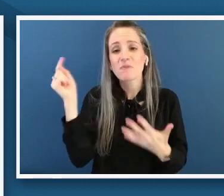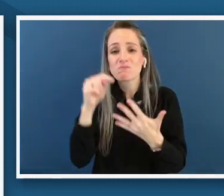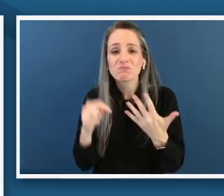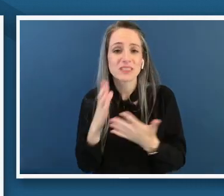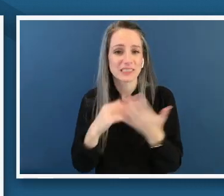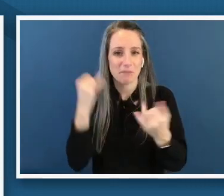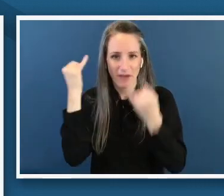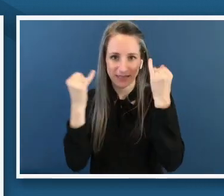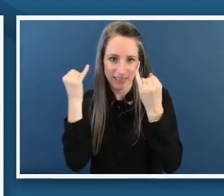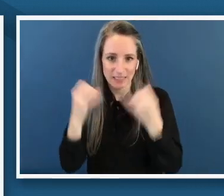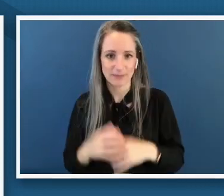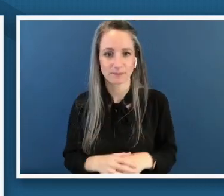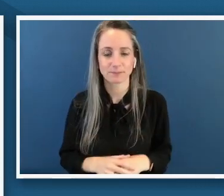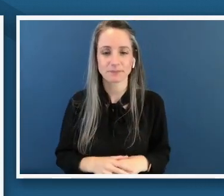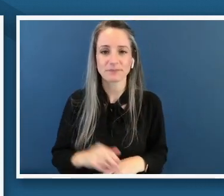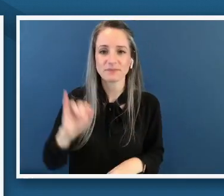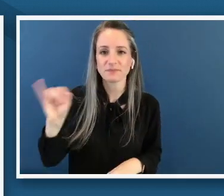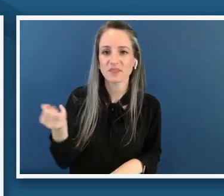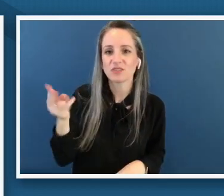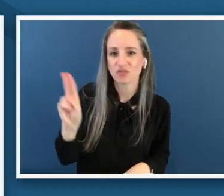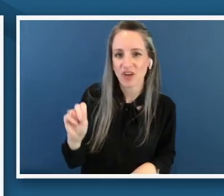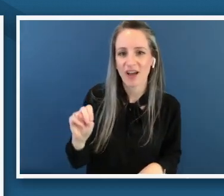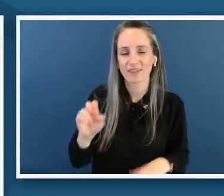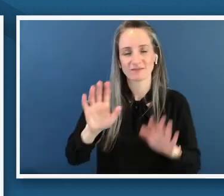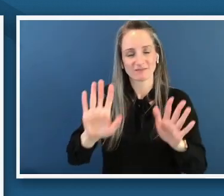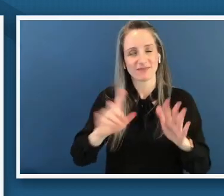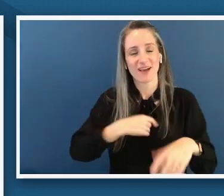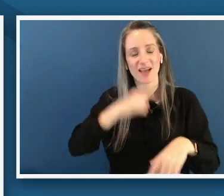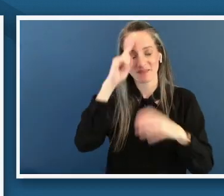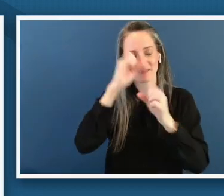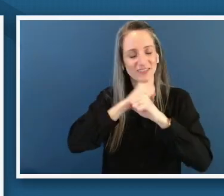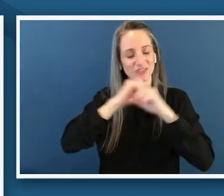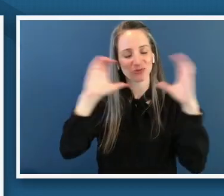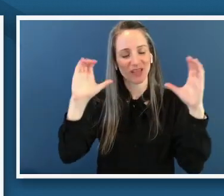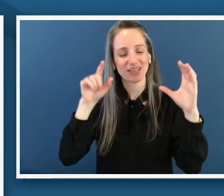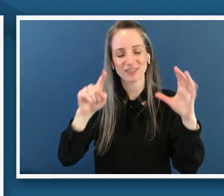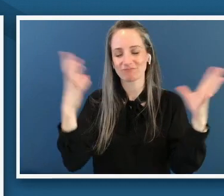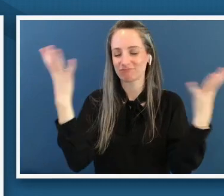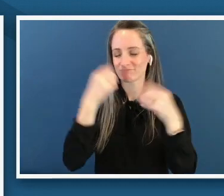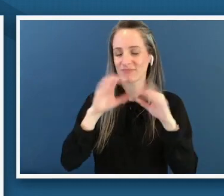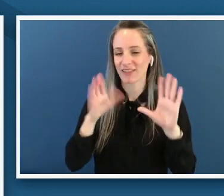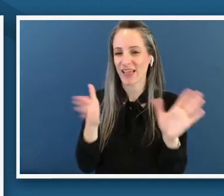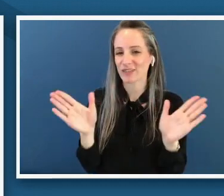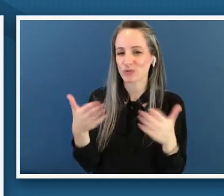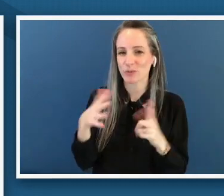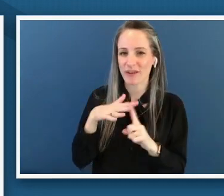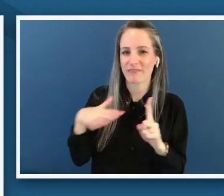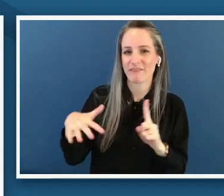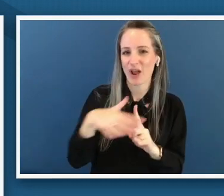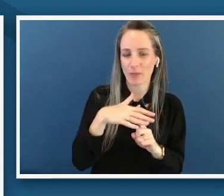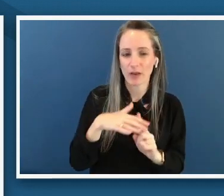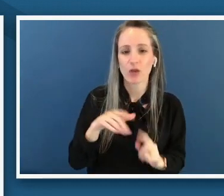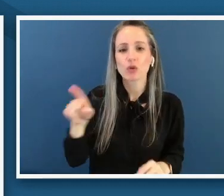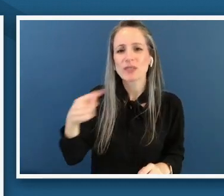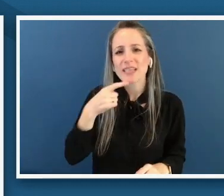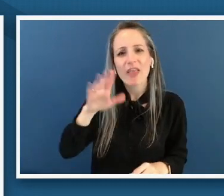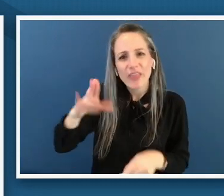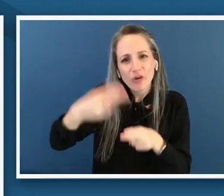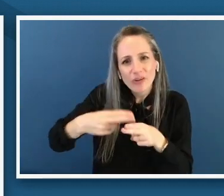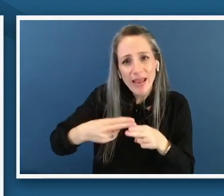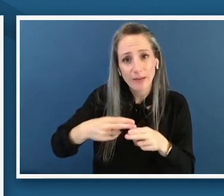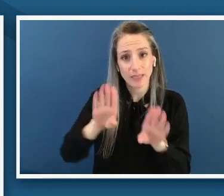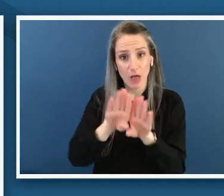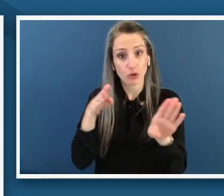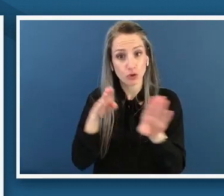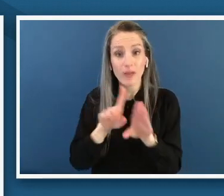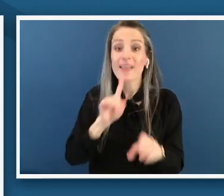beautiful thing. I'm visualizing this classroom environment that you built. Do you mind if I just ask you, when you said that their names are on the door, like literally their